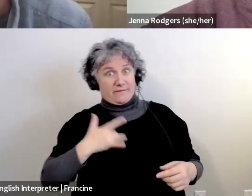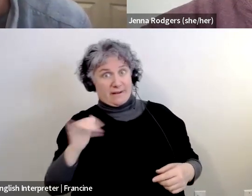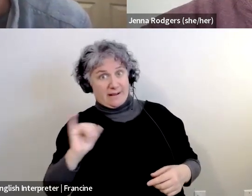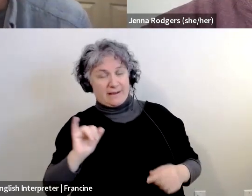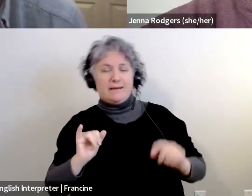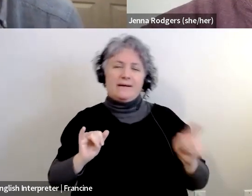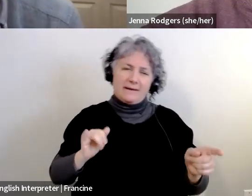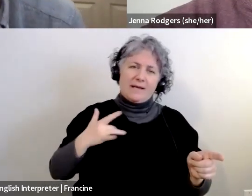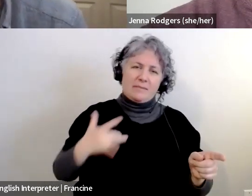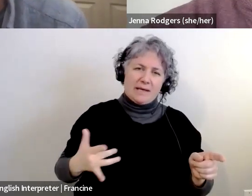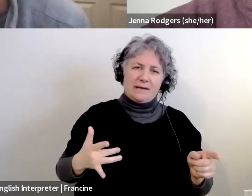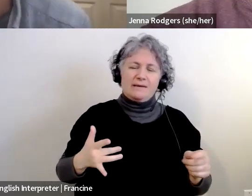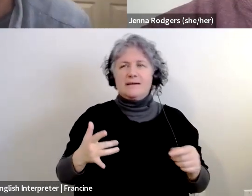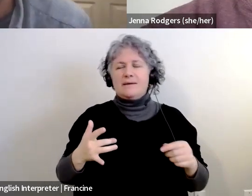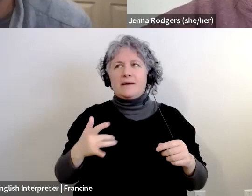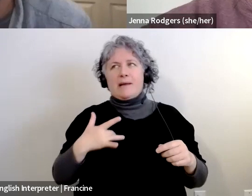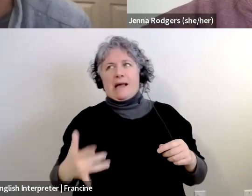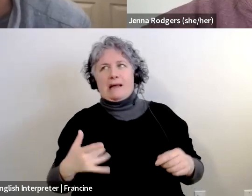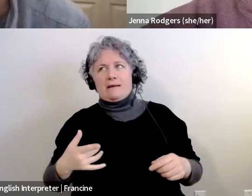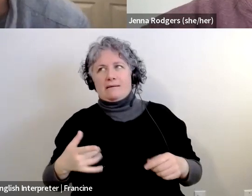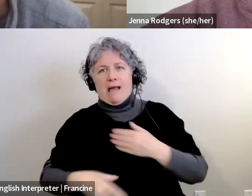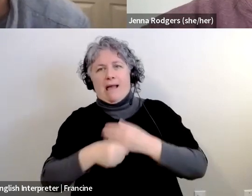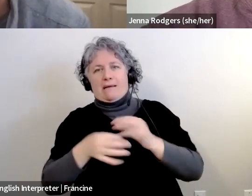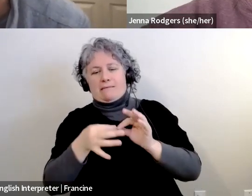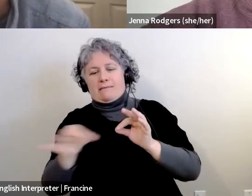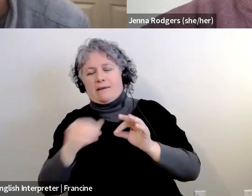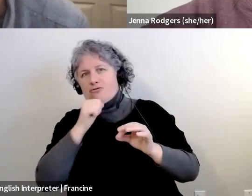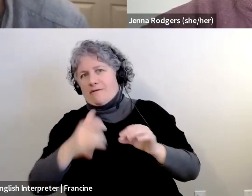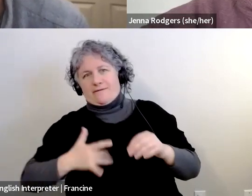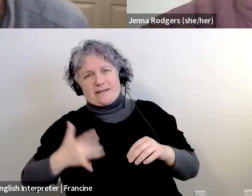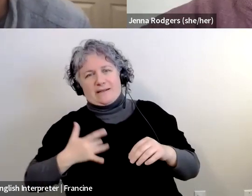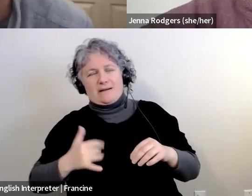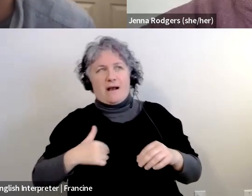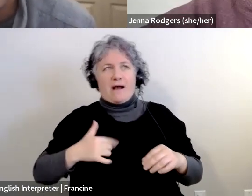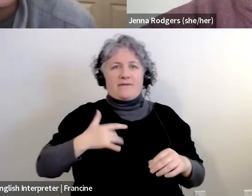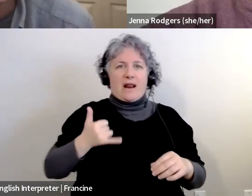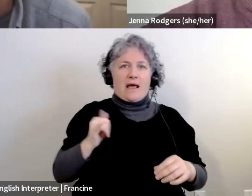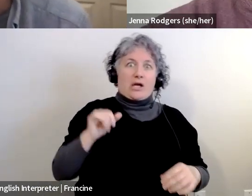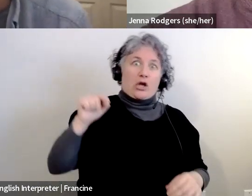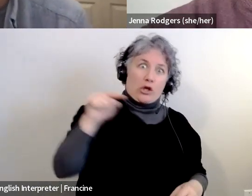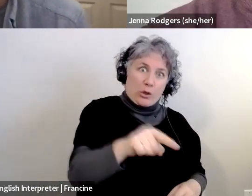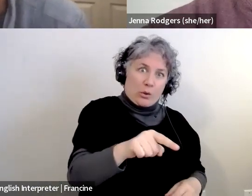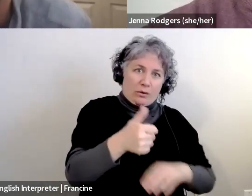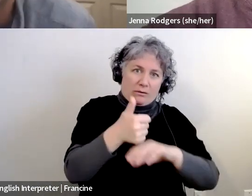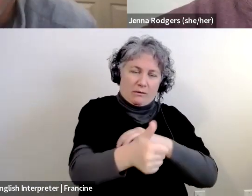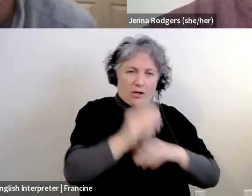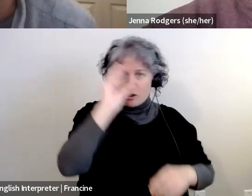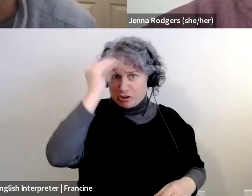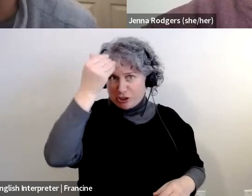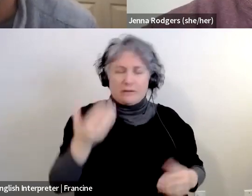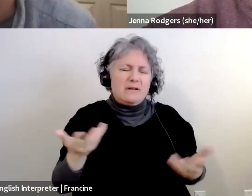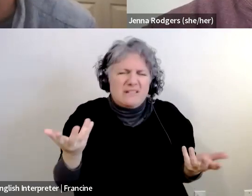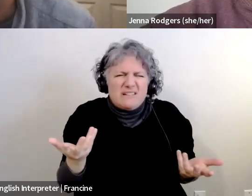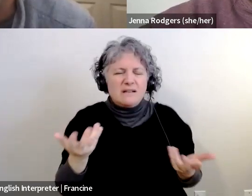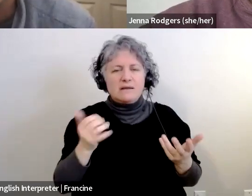often we're going to say something that's not a feeling. So you're speaking loudly, I feel like you are a jerk. That's